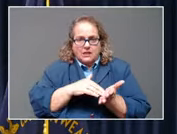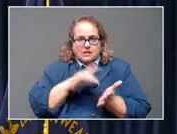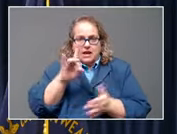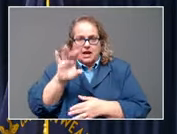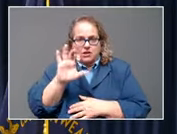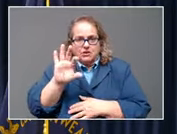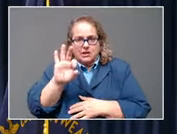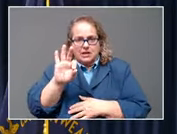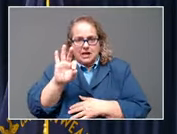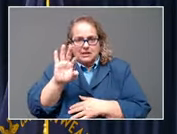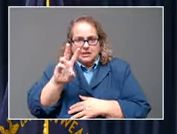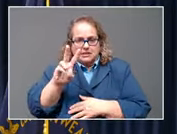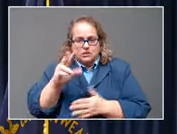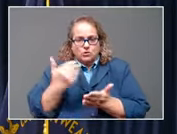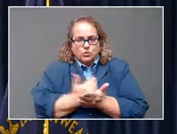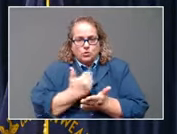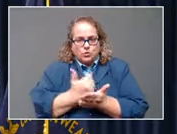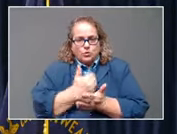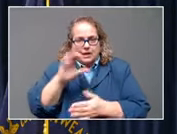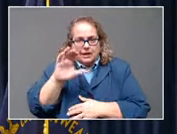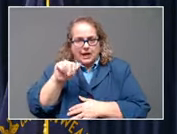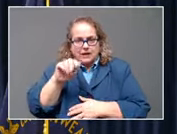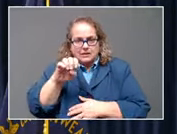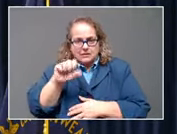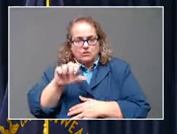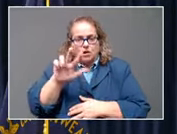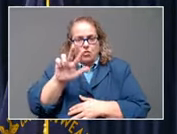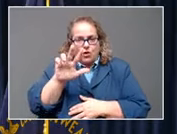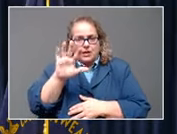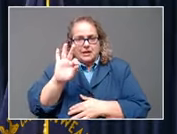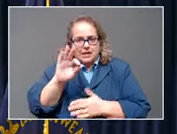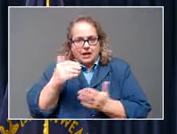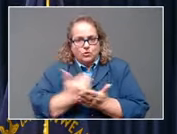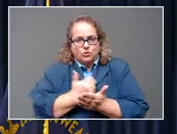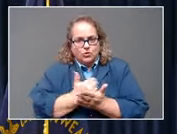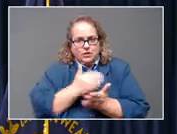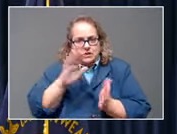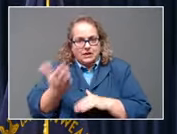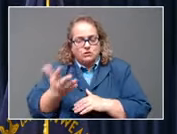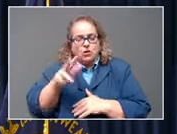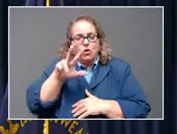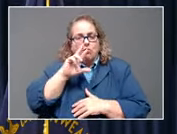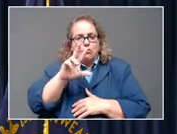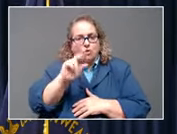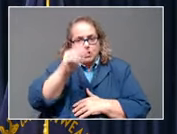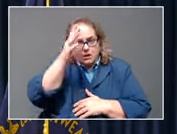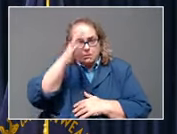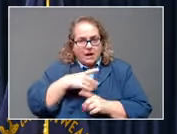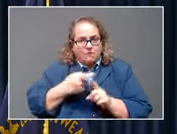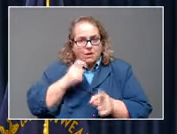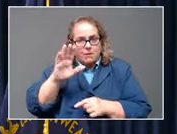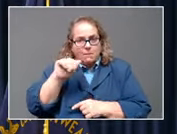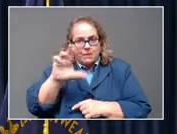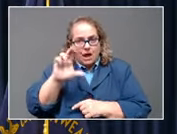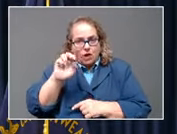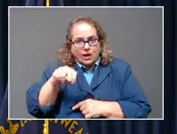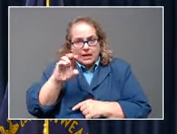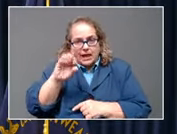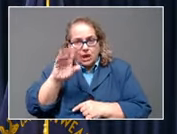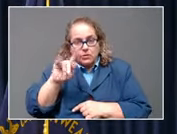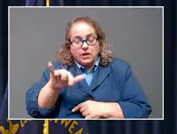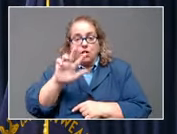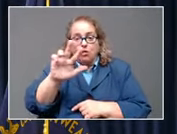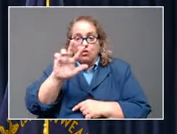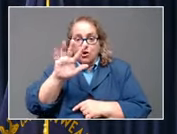14,896 new cases, 39 new deaths, including a 30-year-old man from Barron County and a 35-year-old